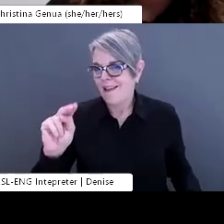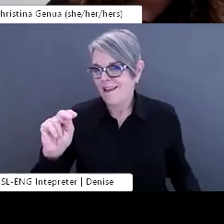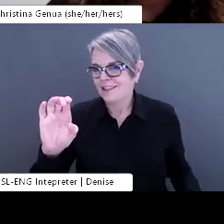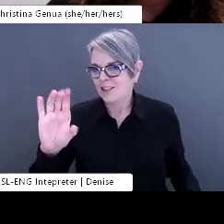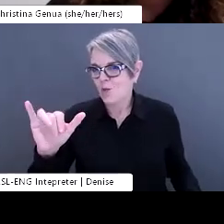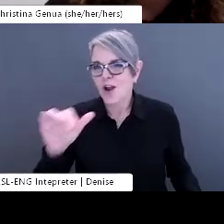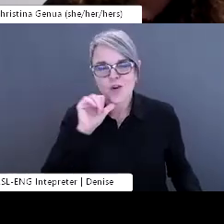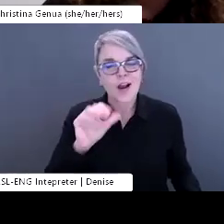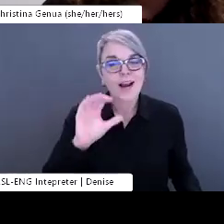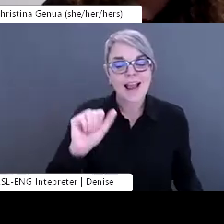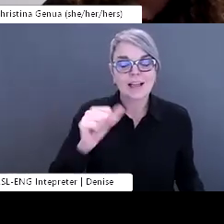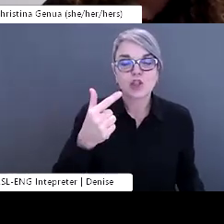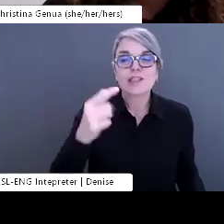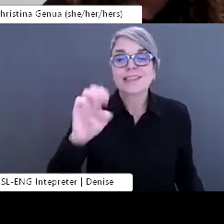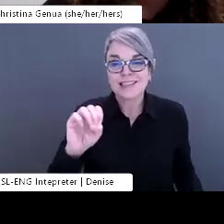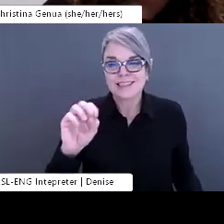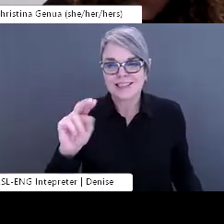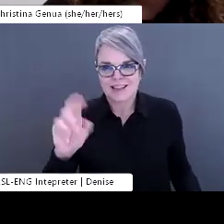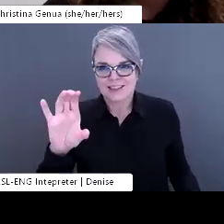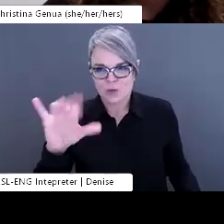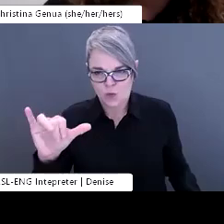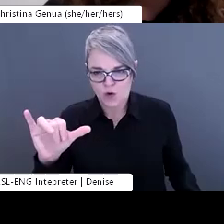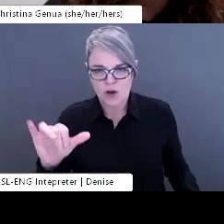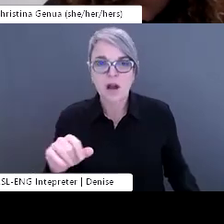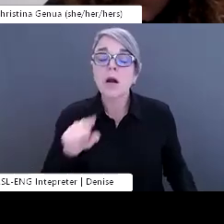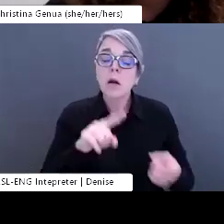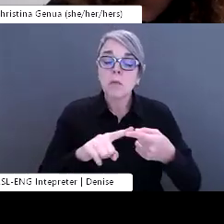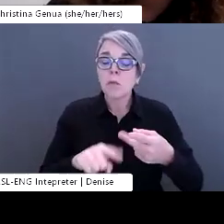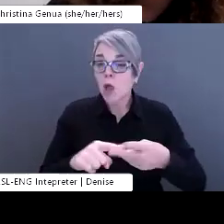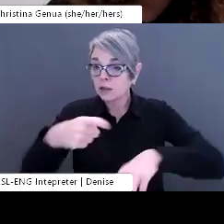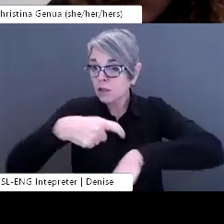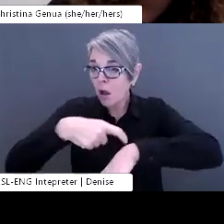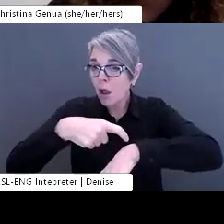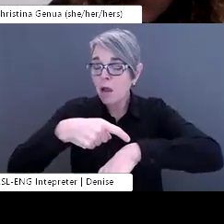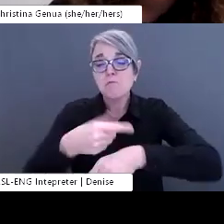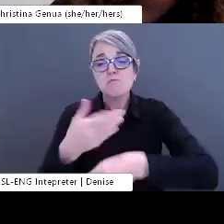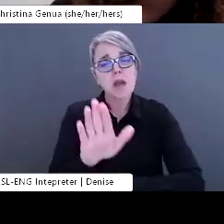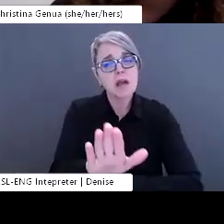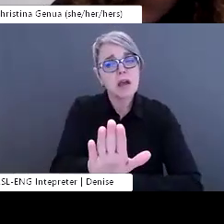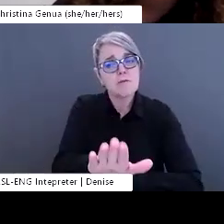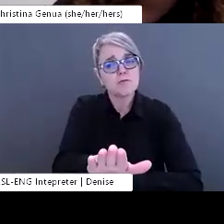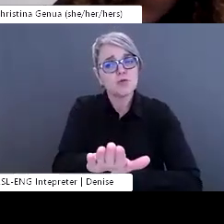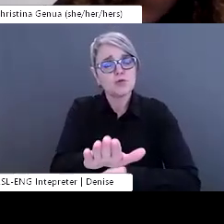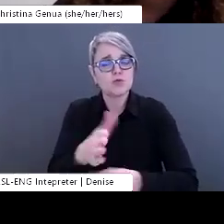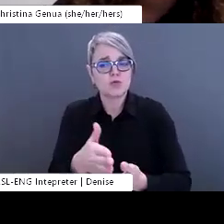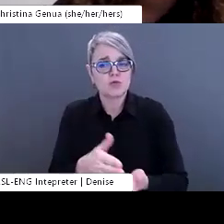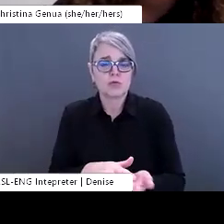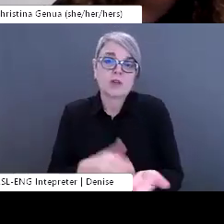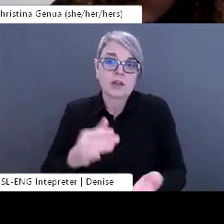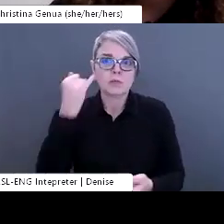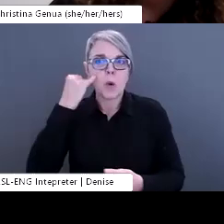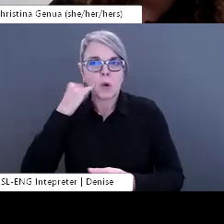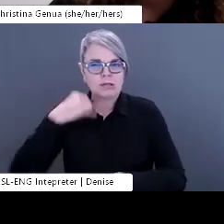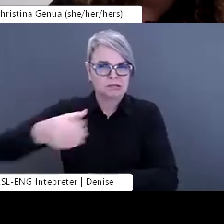for agency. But it is coming in the middle of the afternoon, so maybe not as suspicious as some others may be.